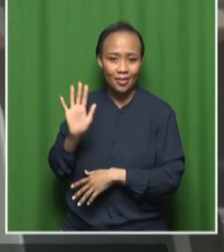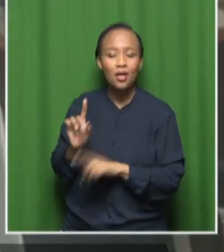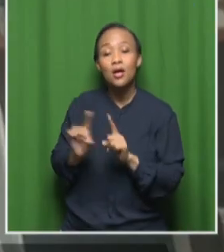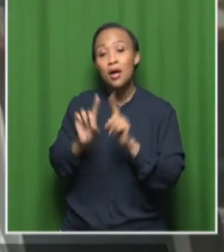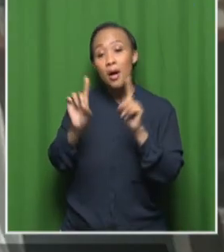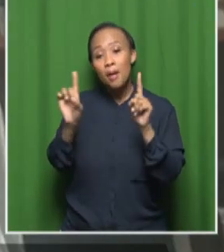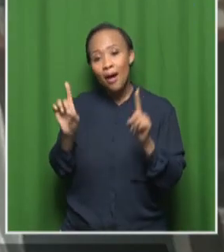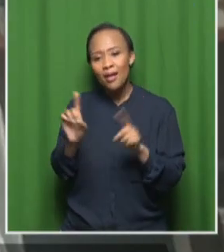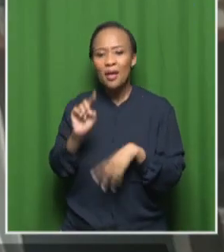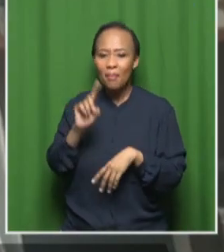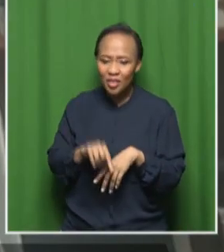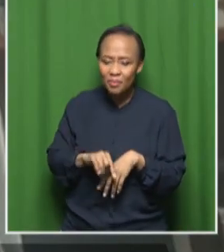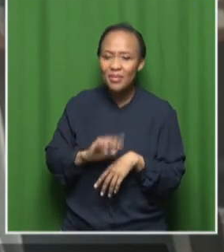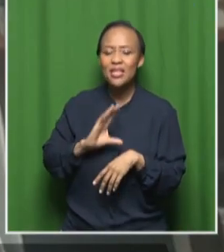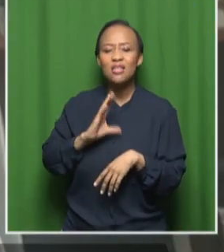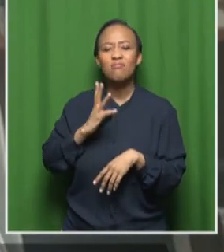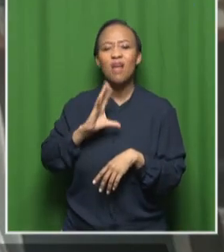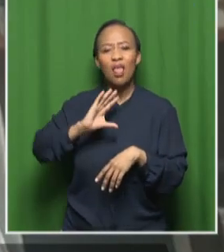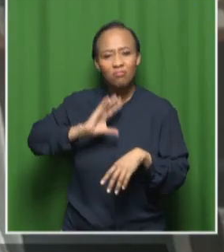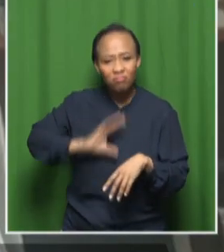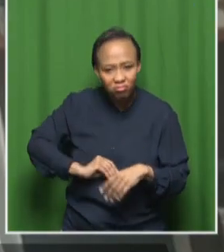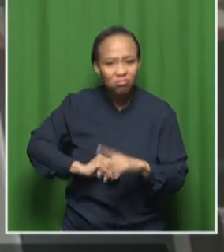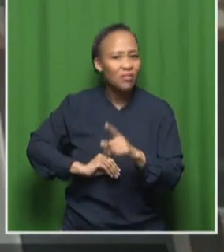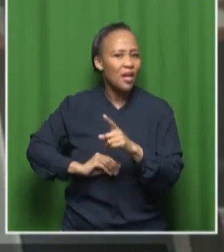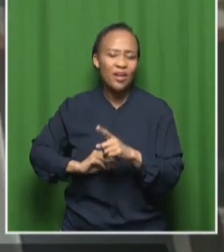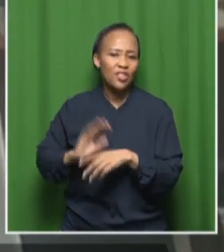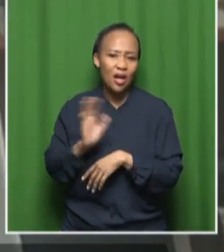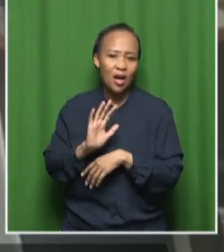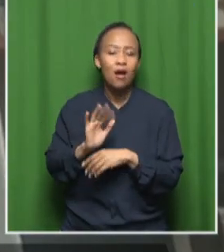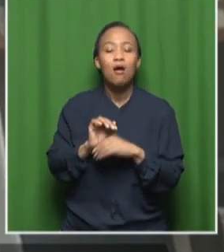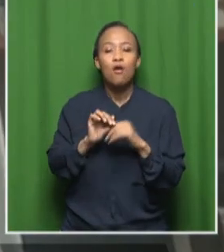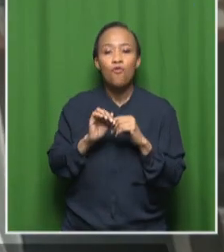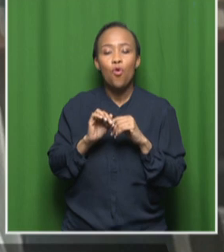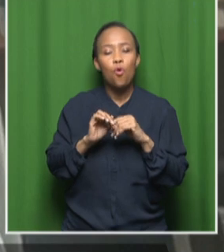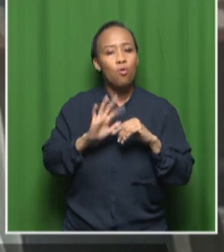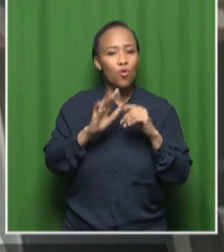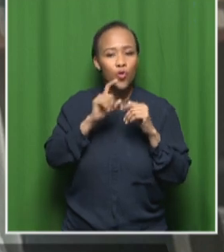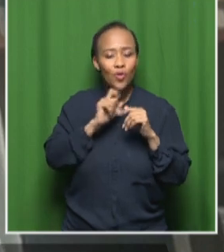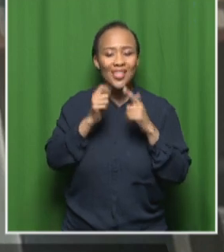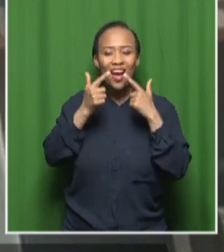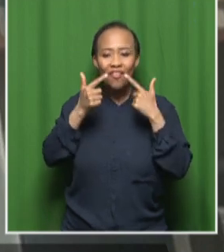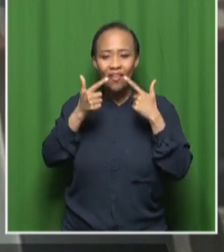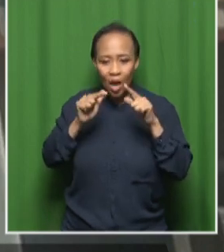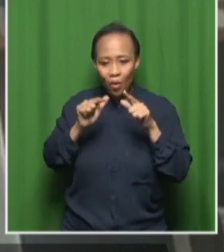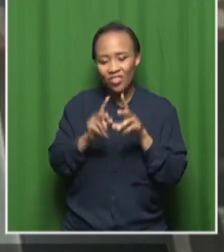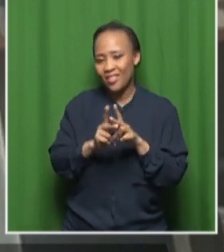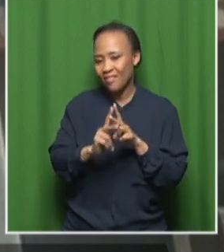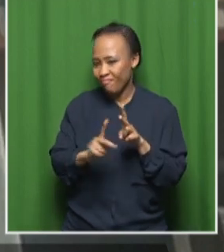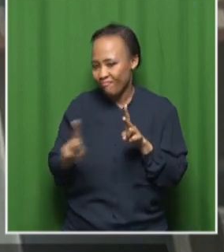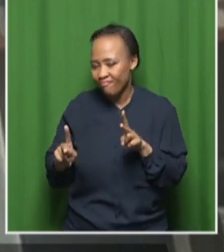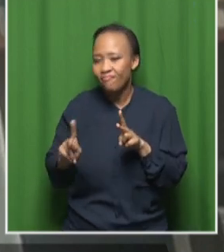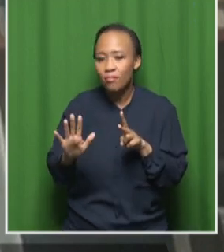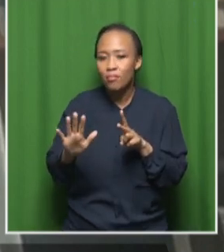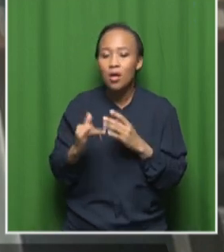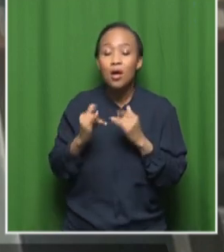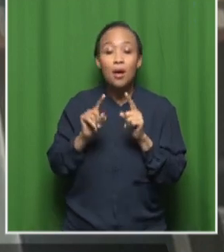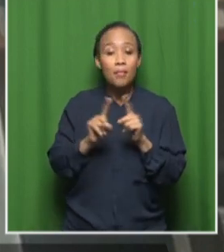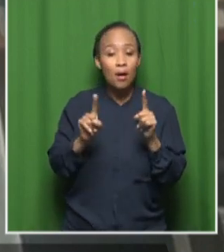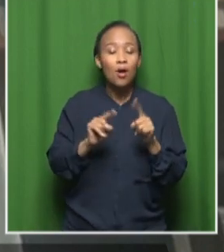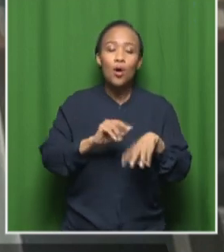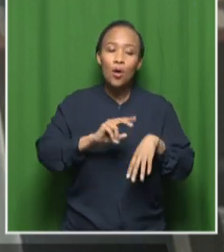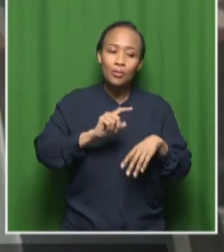from approaching their classes in their vernacular. I think that it wins over students, and I think that it encourages